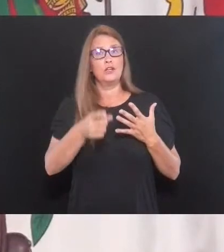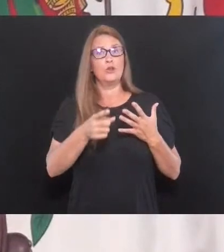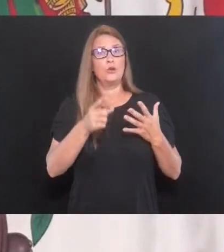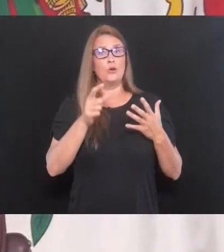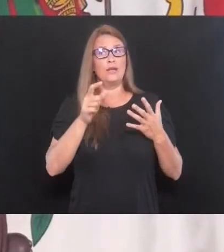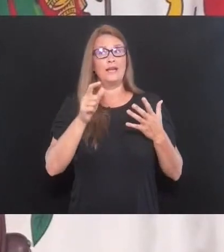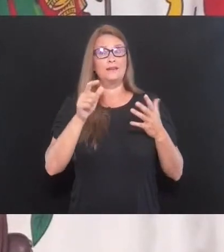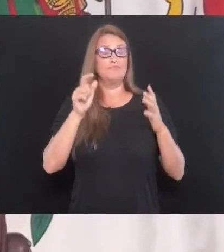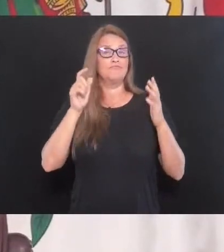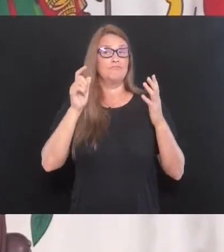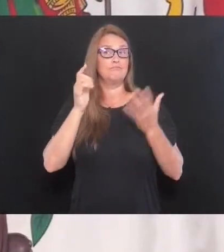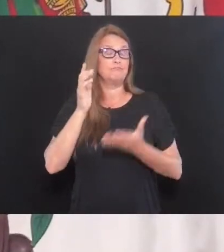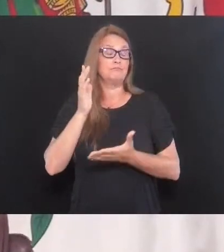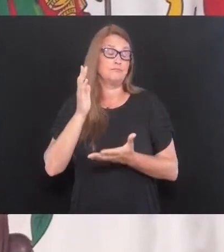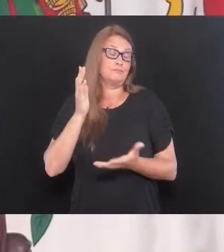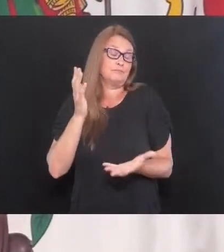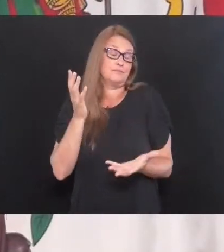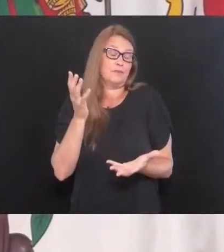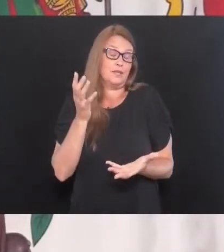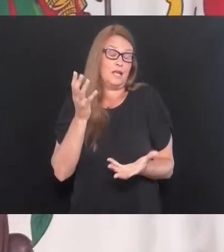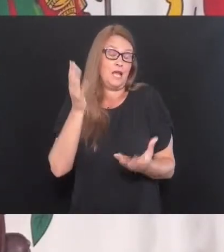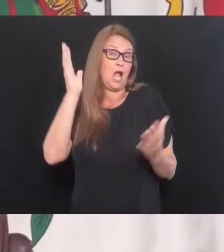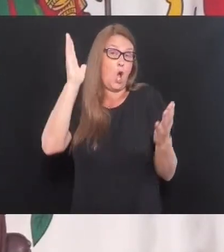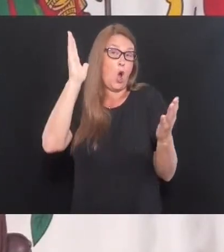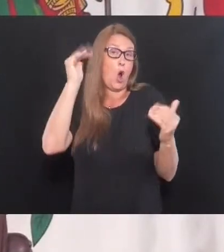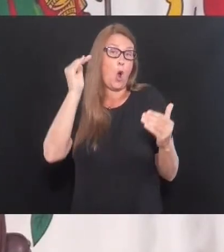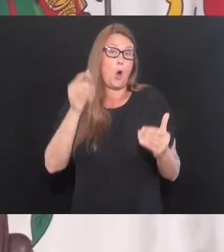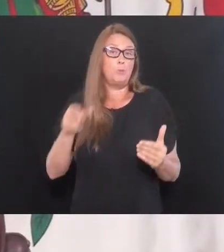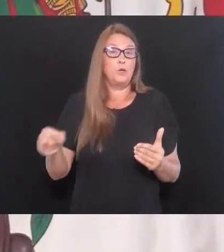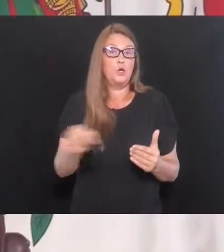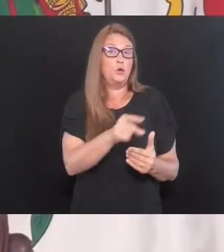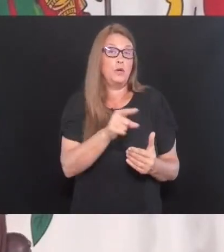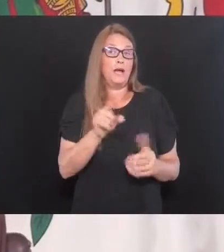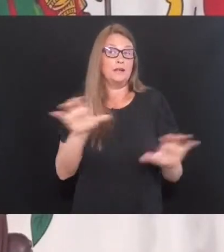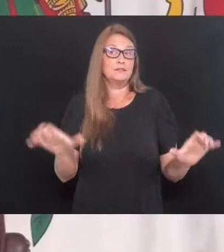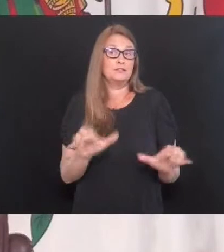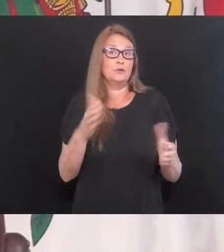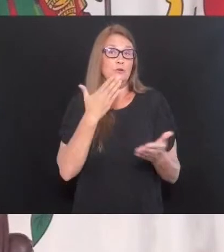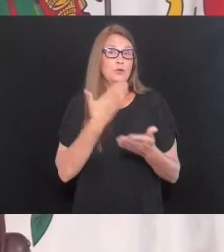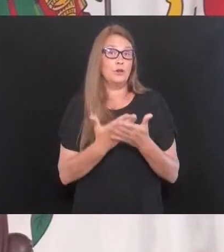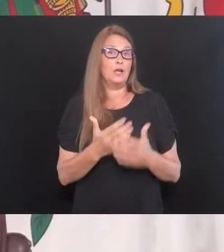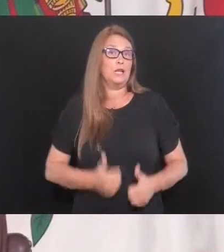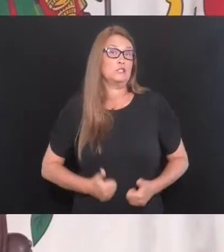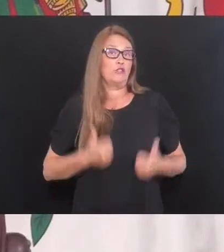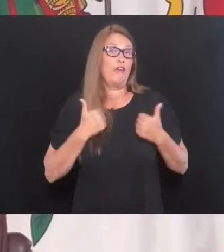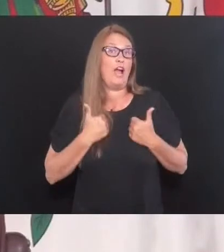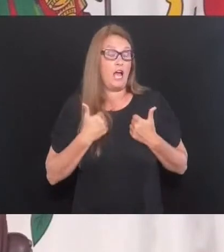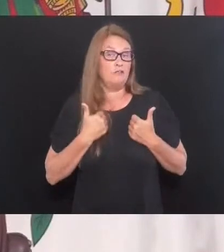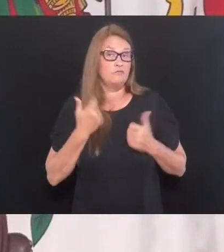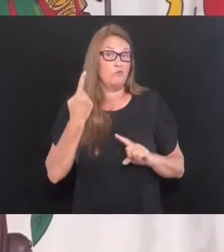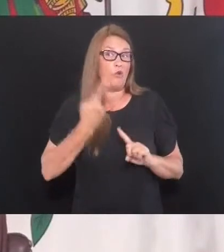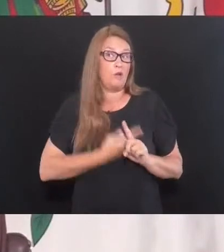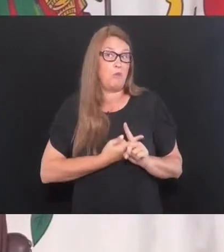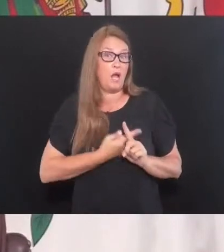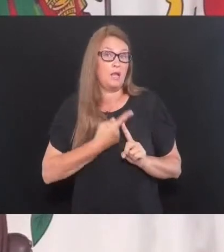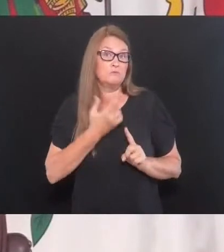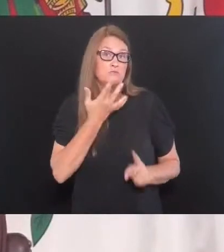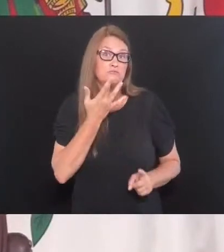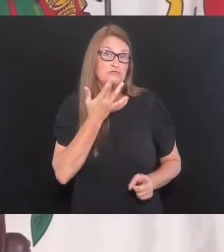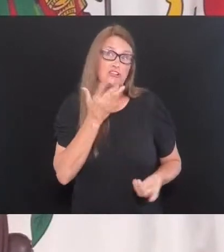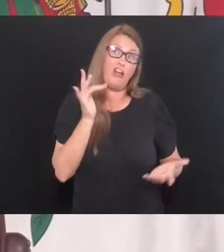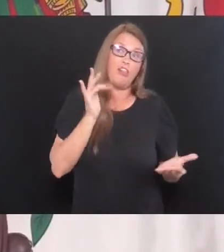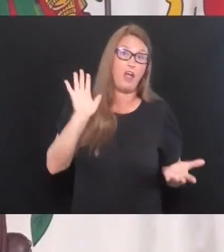down and tell everybody, I hope the best for you, and we'll see you, in a month, good